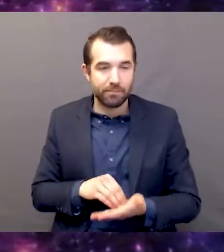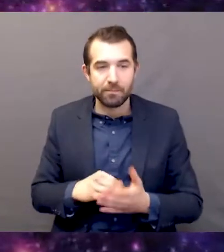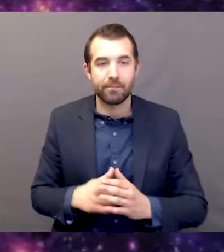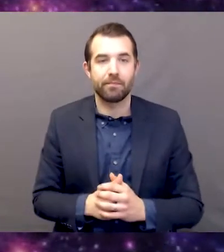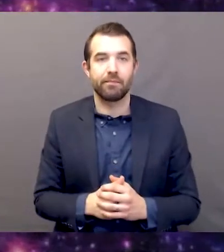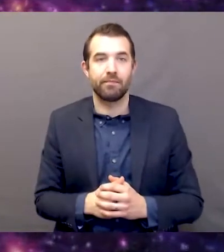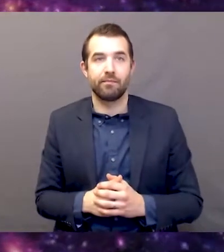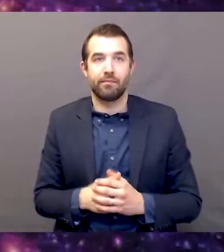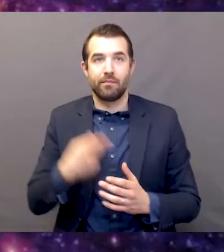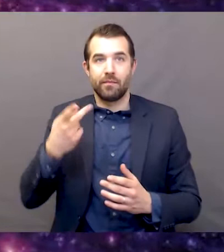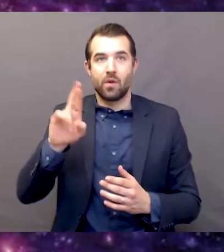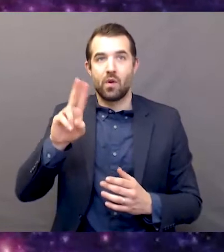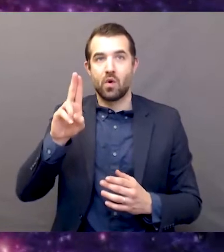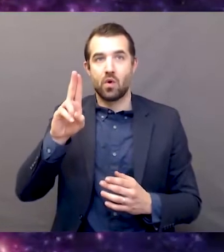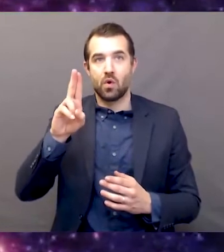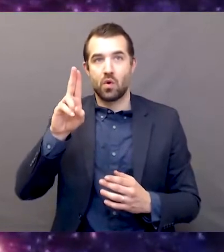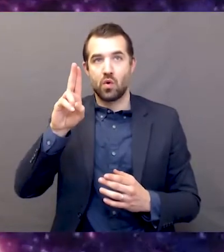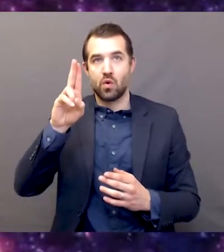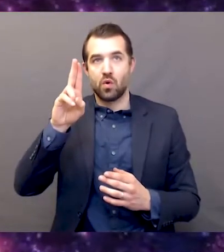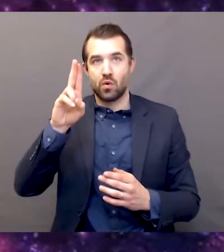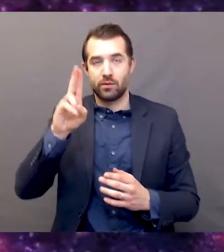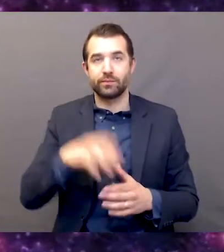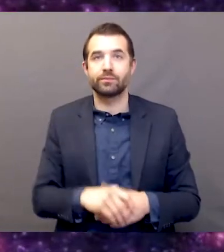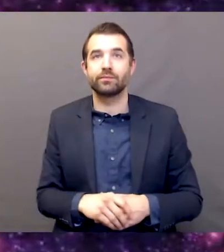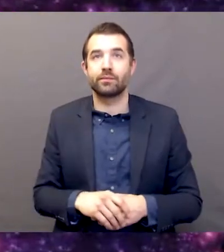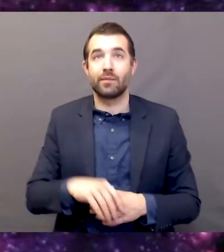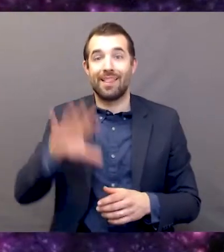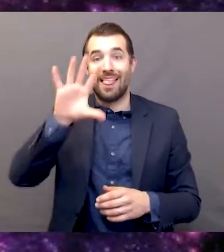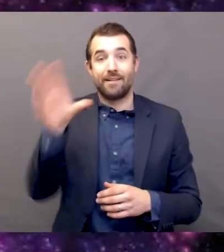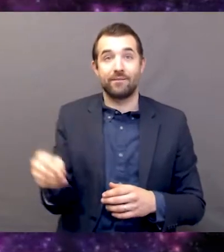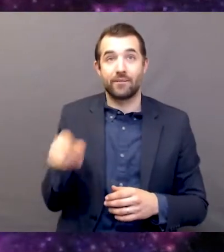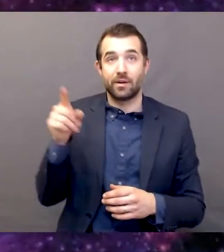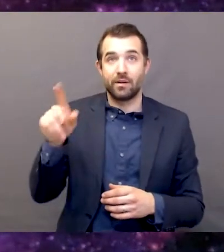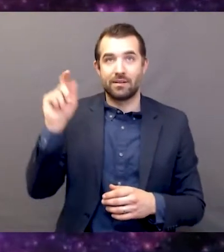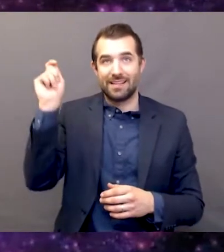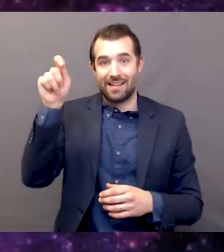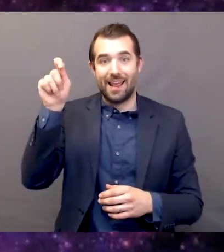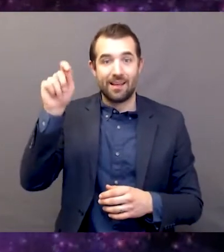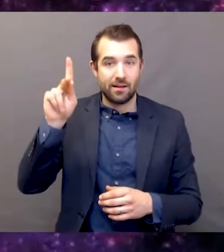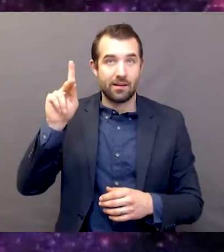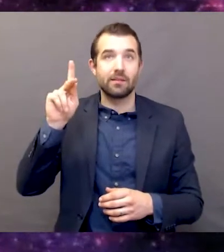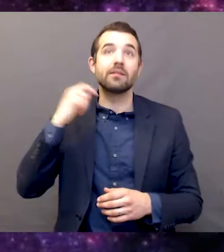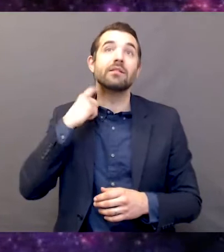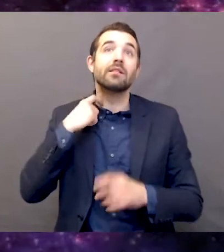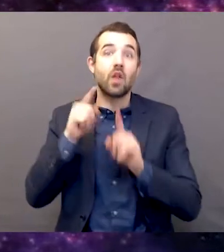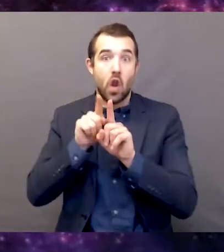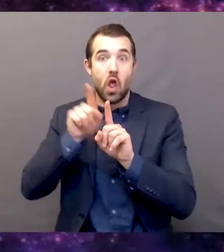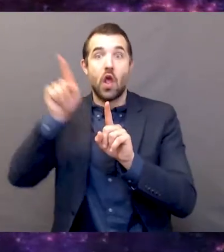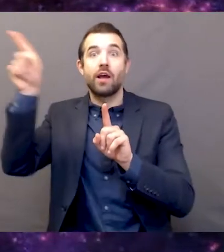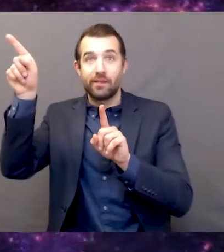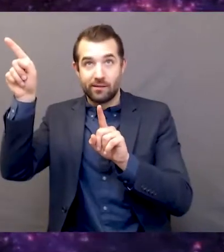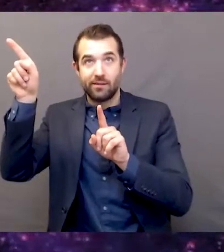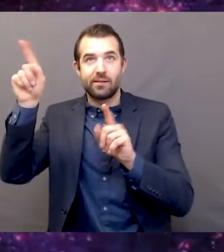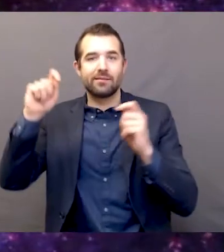off the coast of Kenya on December 12, 1970, and it was named Uhuru, Freedom in Swahili, to celebrate the 7th anniversary of